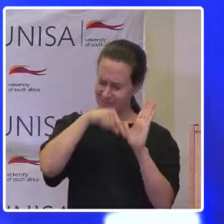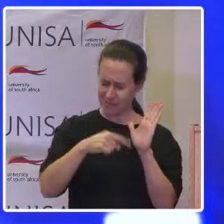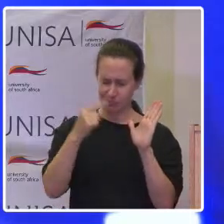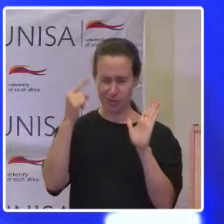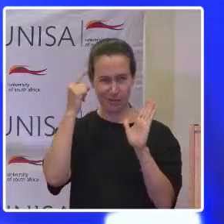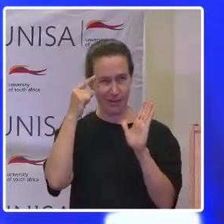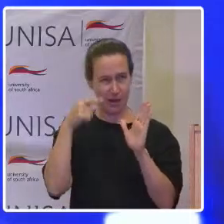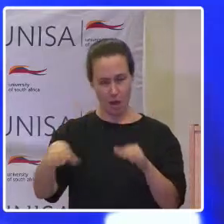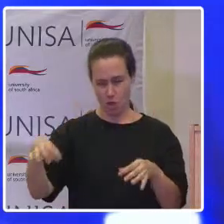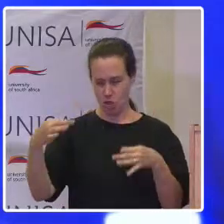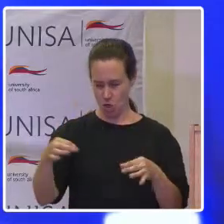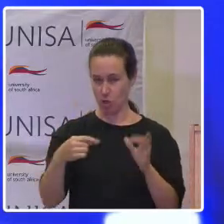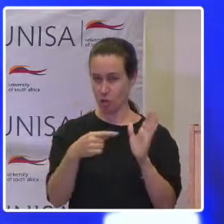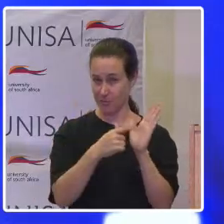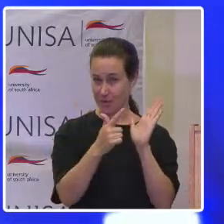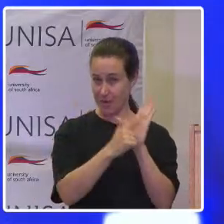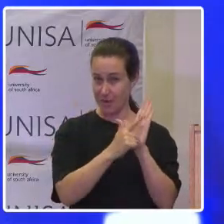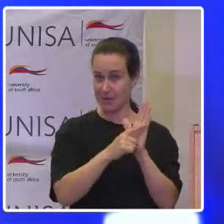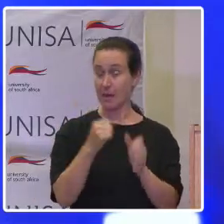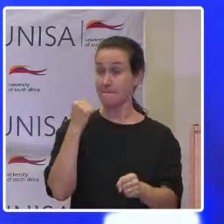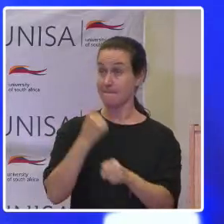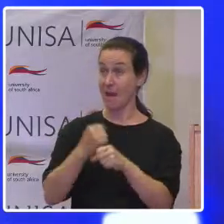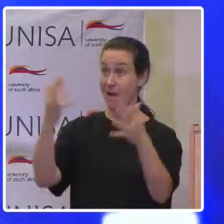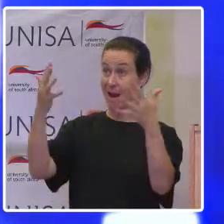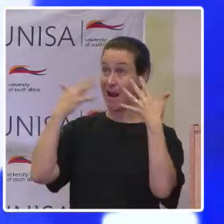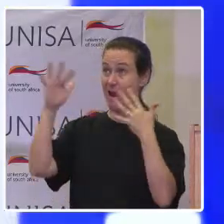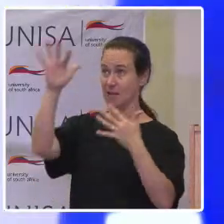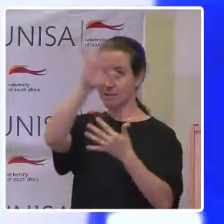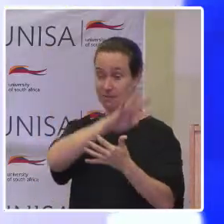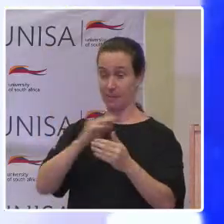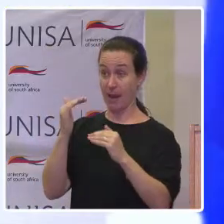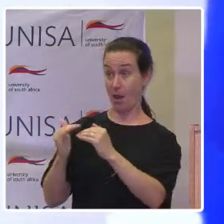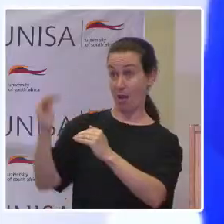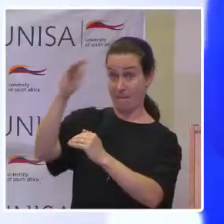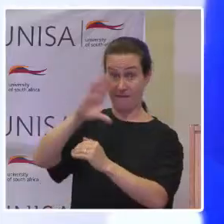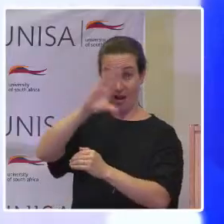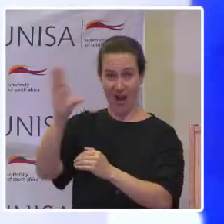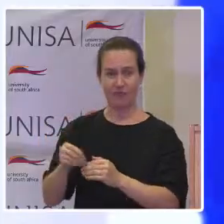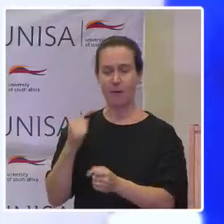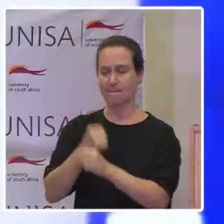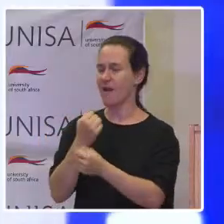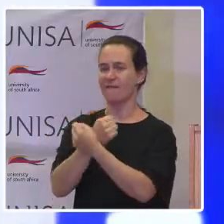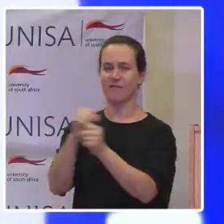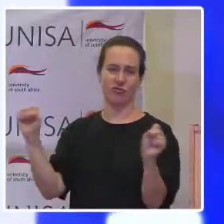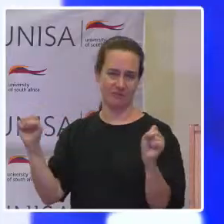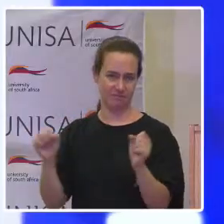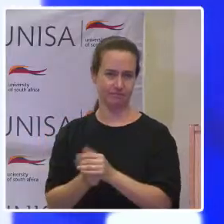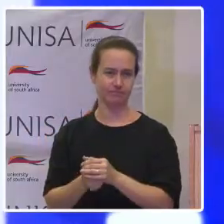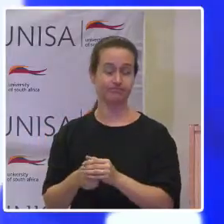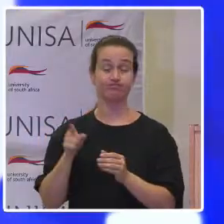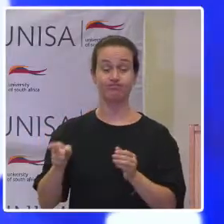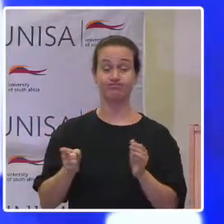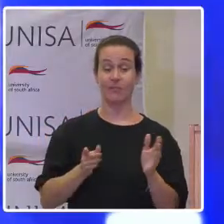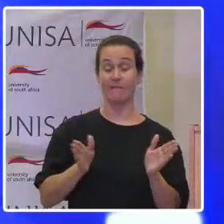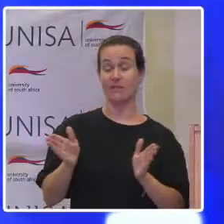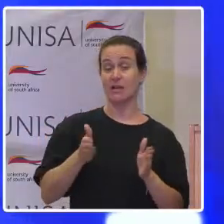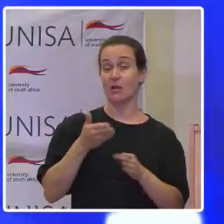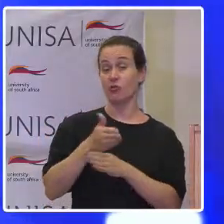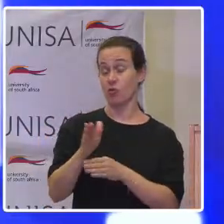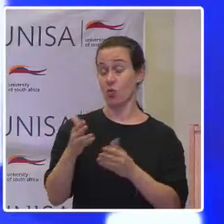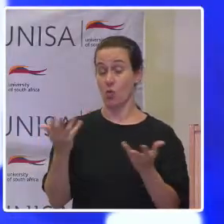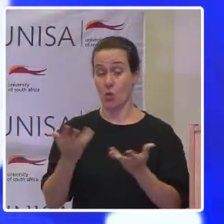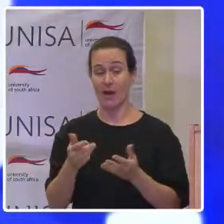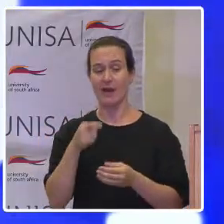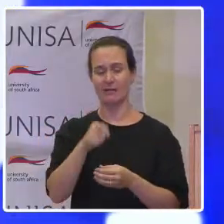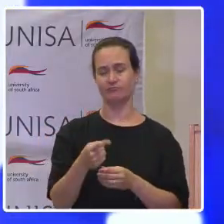document that will liberalize the airspace above the African continent. This will be facilitated through one of the freedoms, which is the